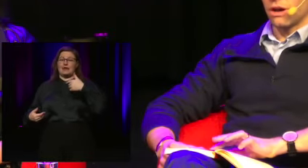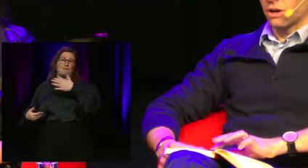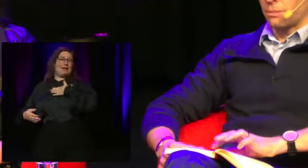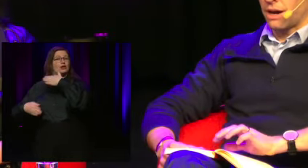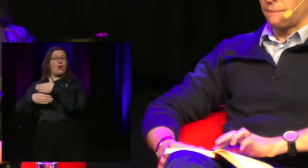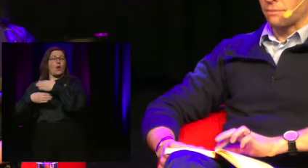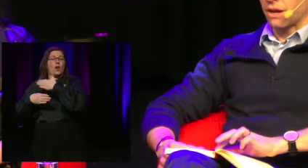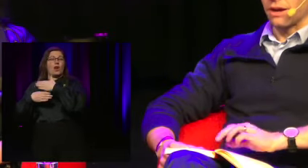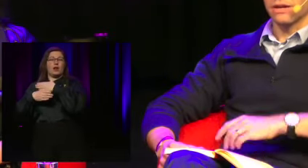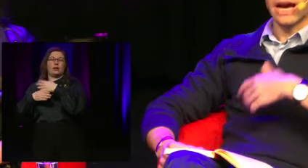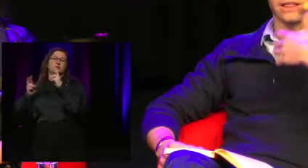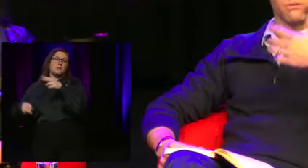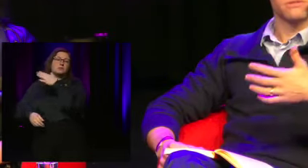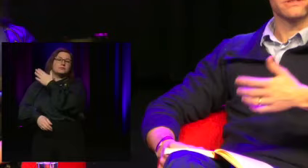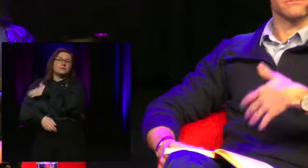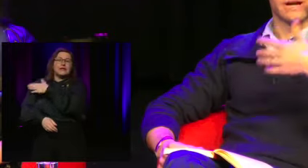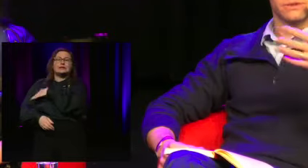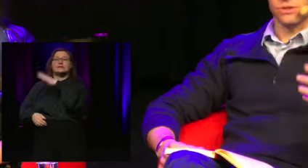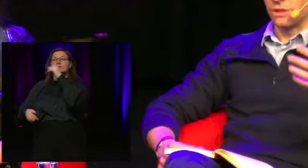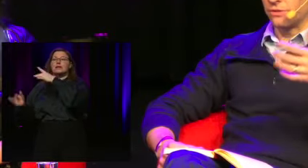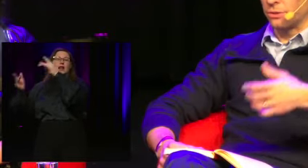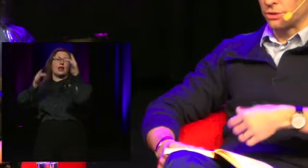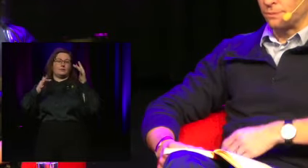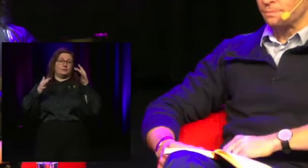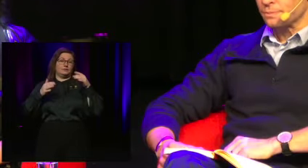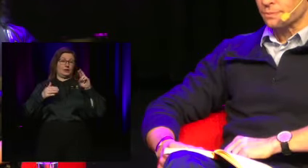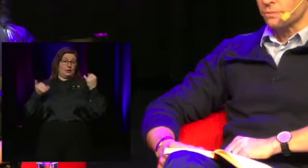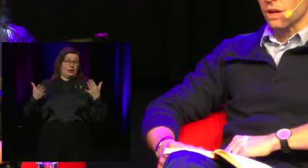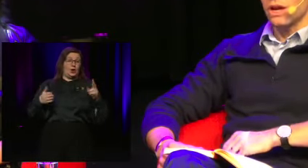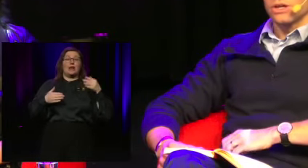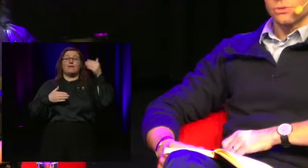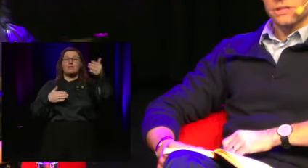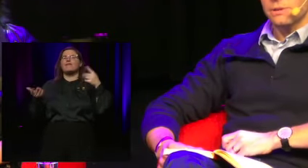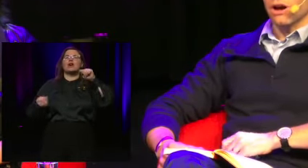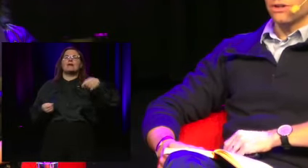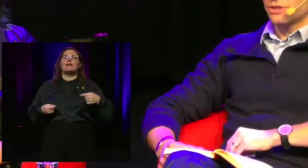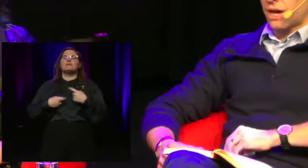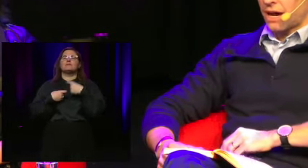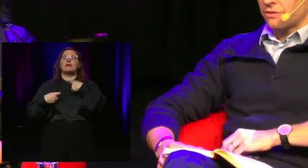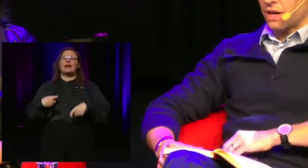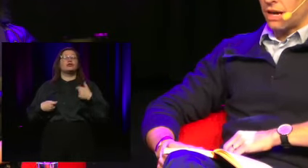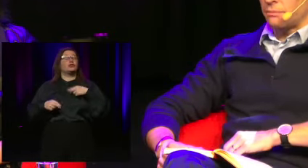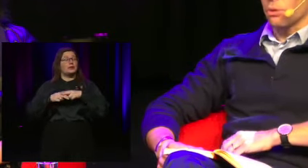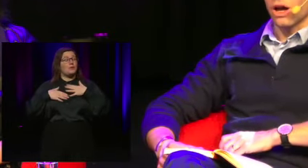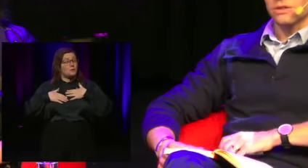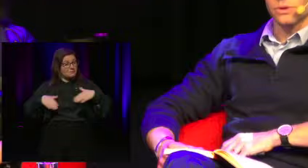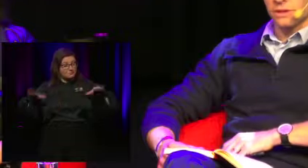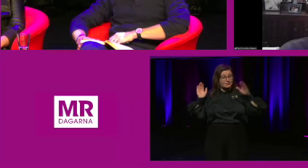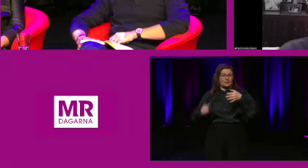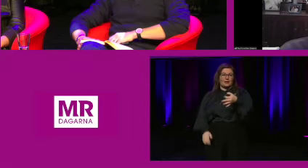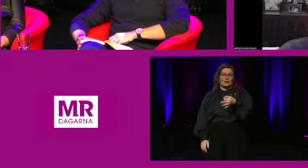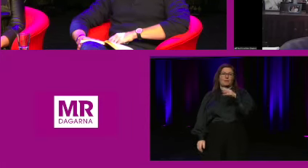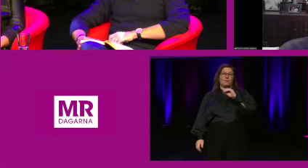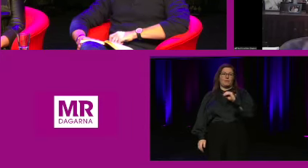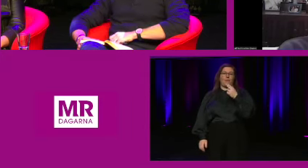that we occupy at the moment and perhaps also in the future. So we're deeply honored to have Paul Hunt with